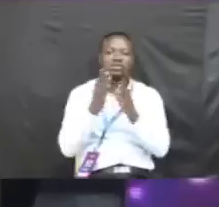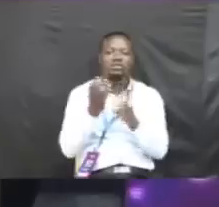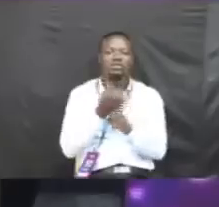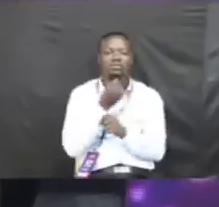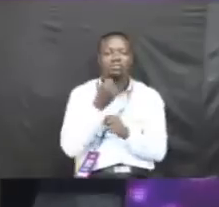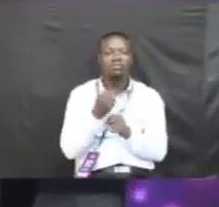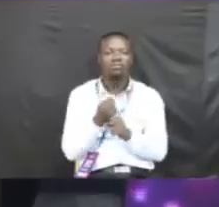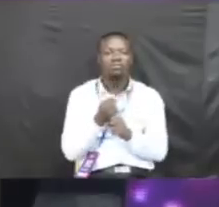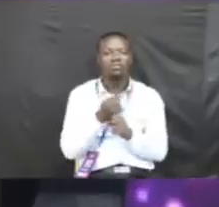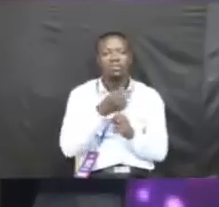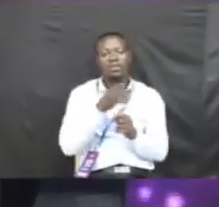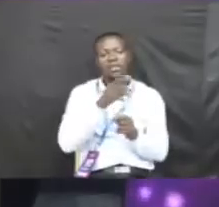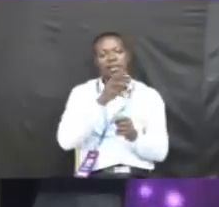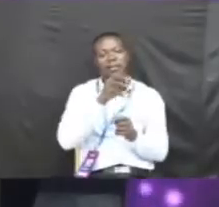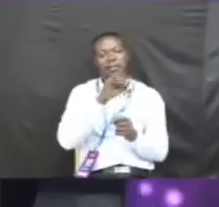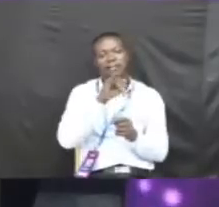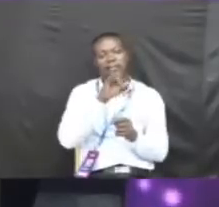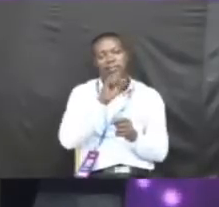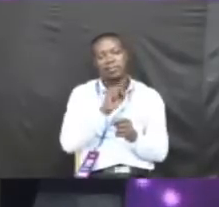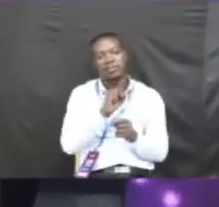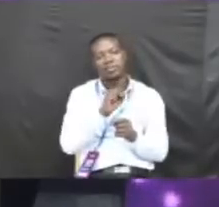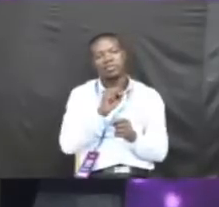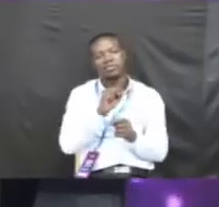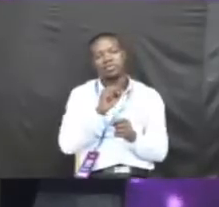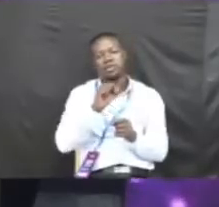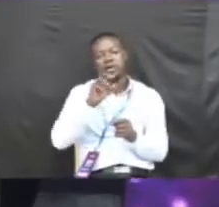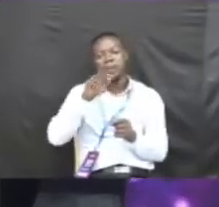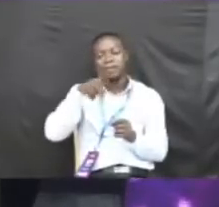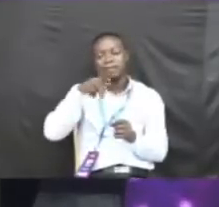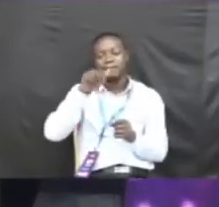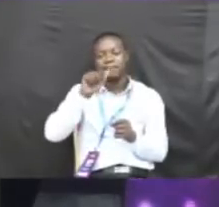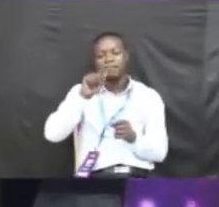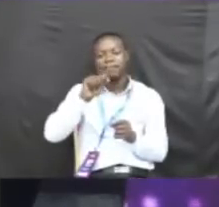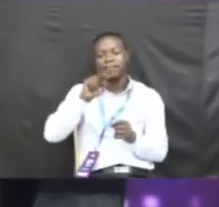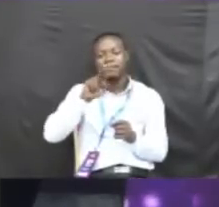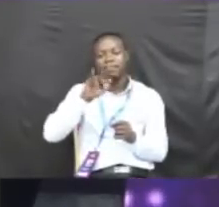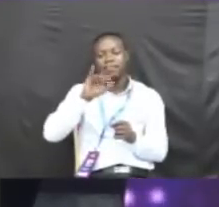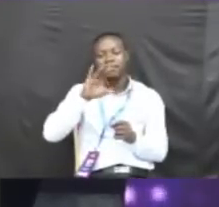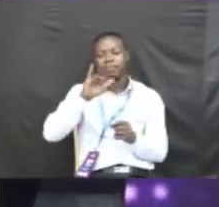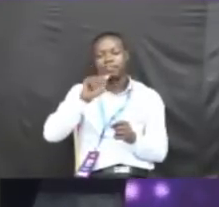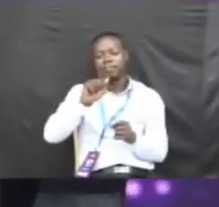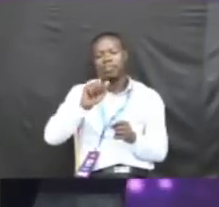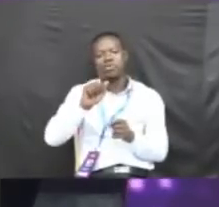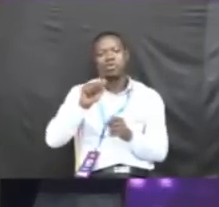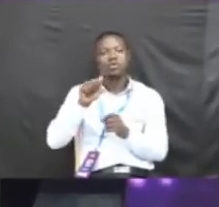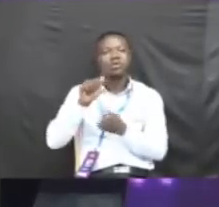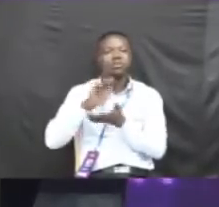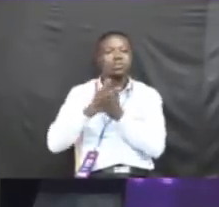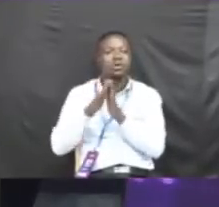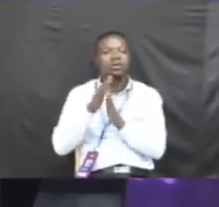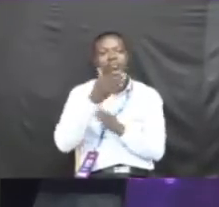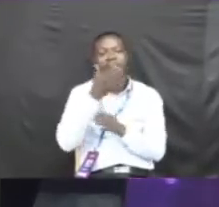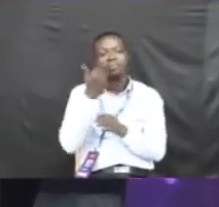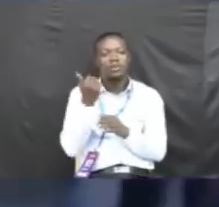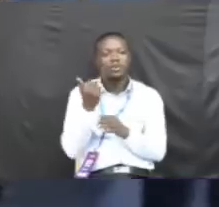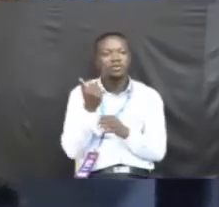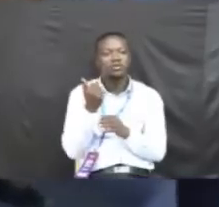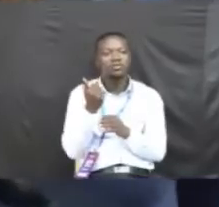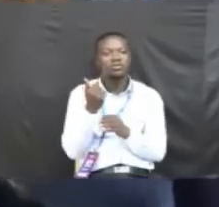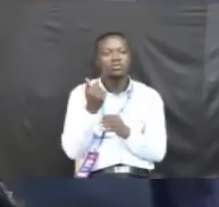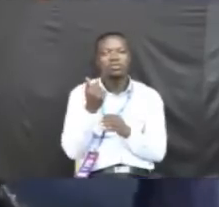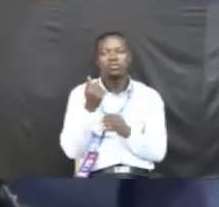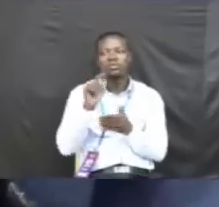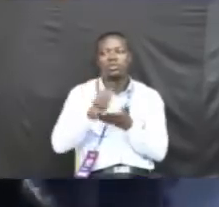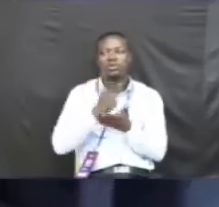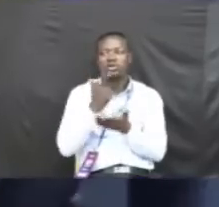Miss Patricia Aoko of Tinua emerged as the best graduating student for the